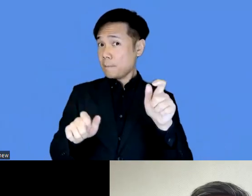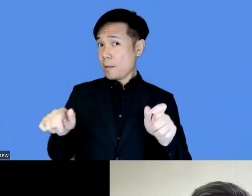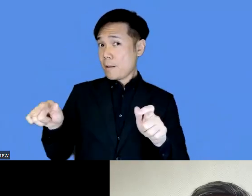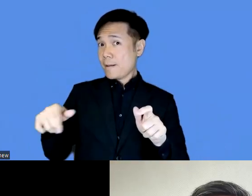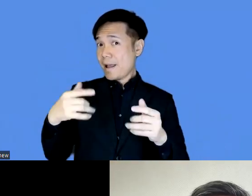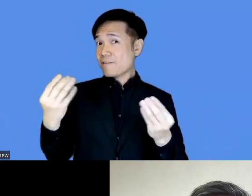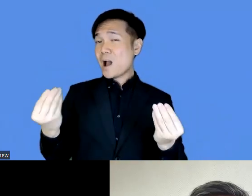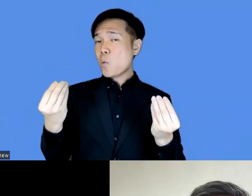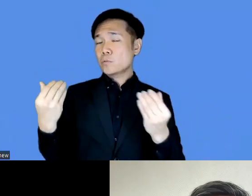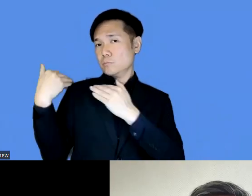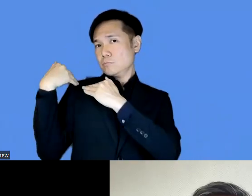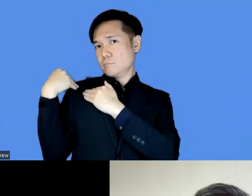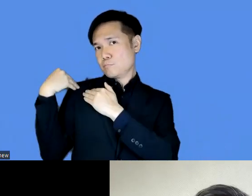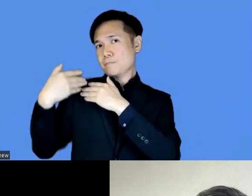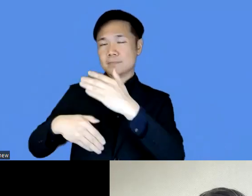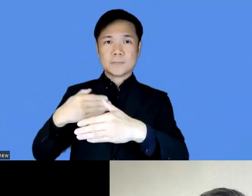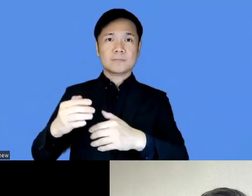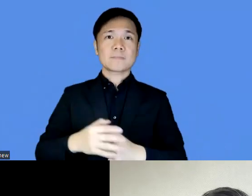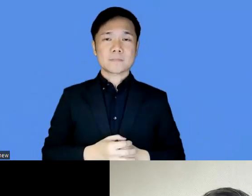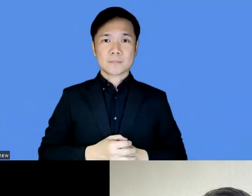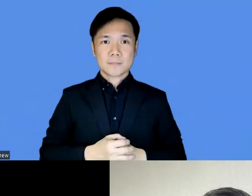play. In the long run,